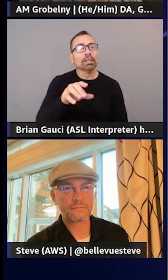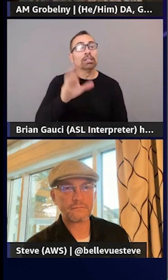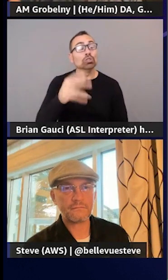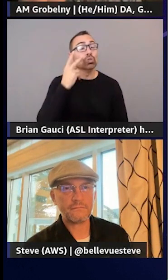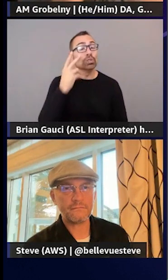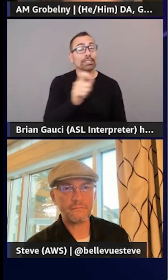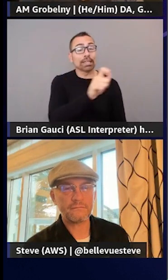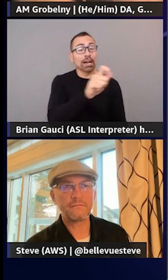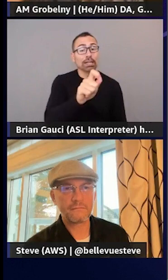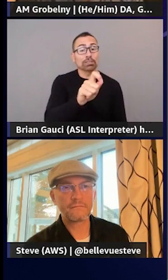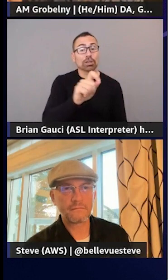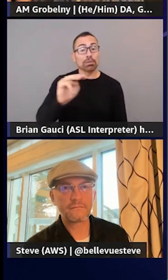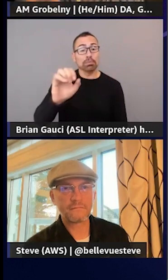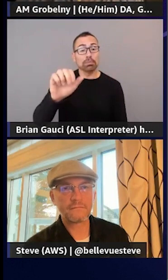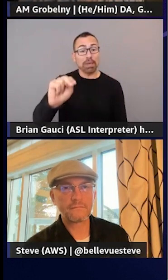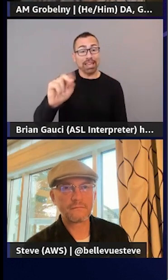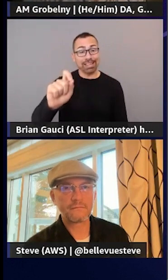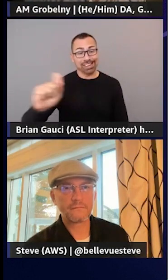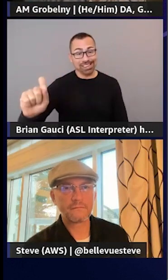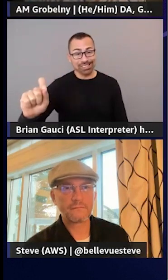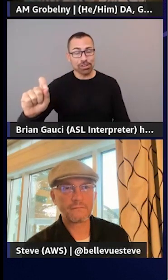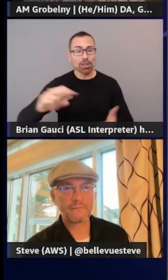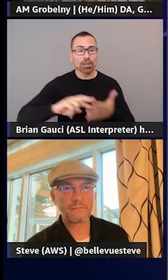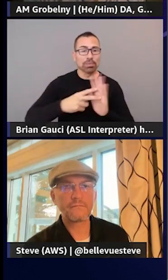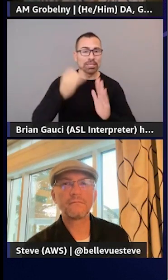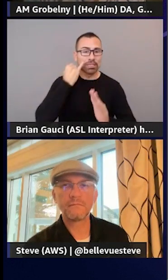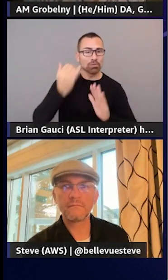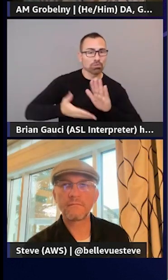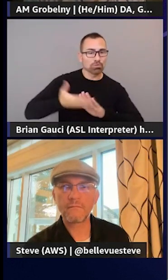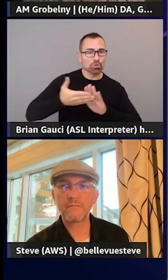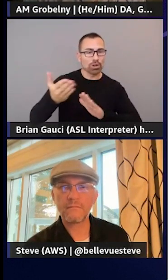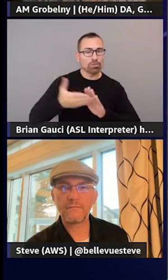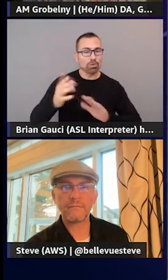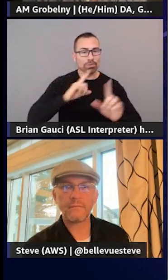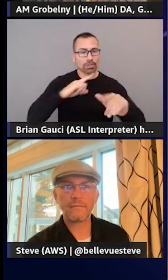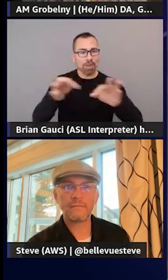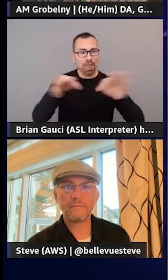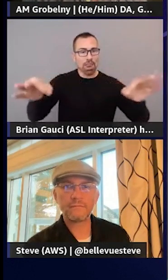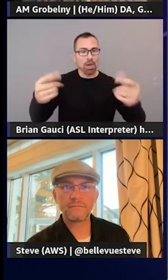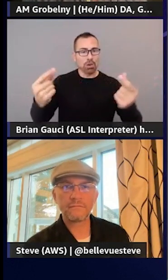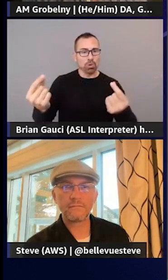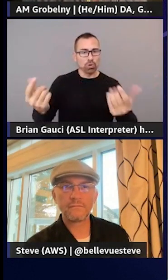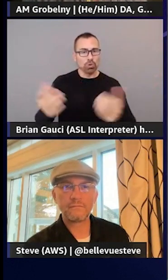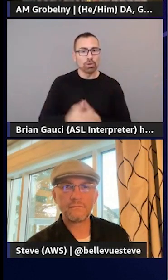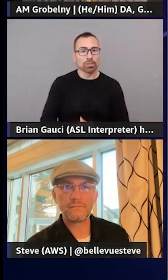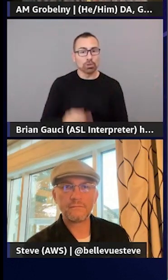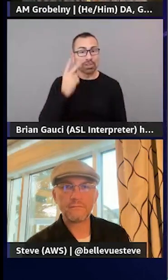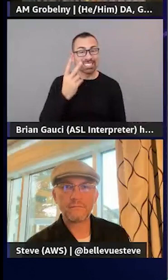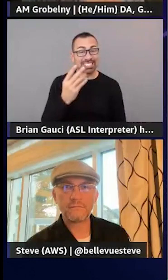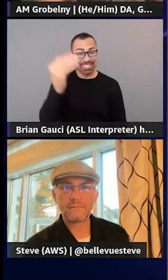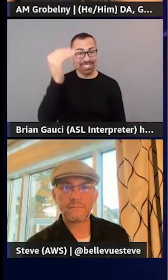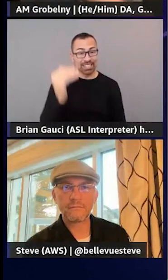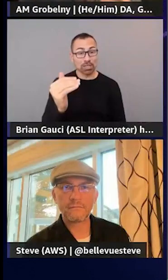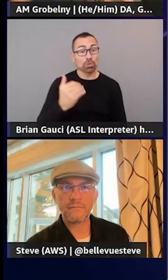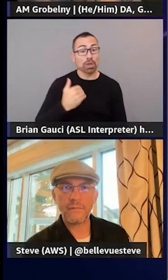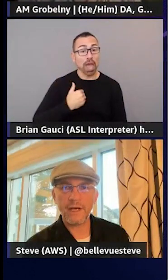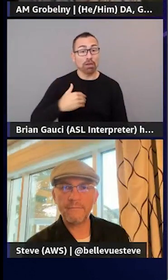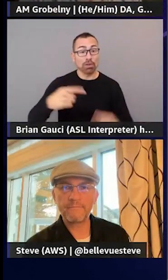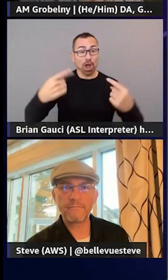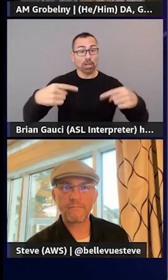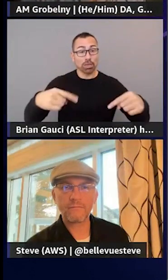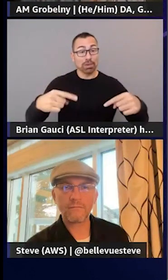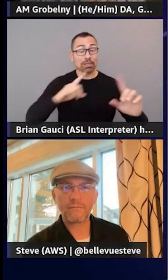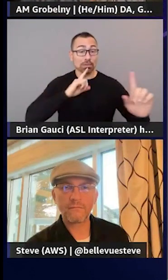command line, what should I do? So we can see there's an argument here, right? So command line